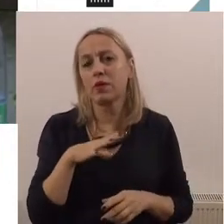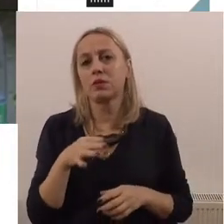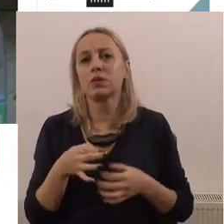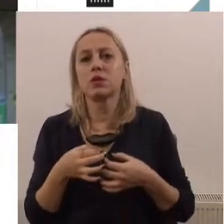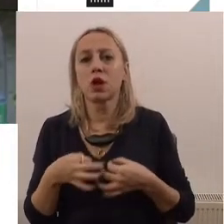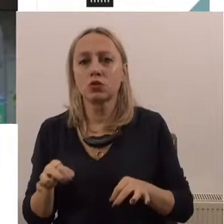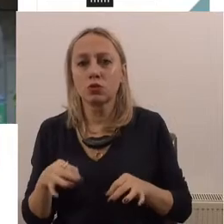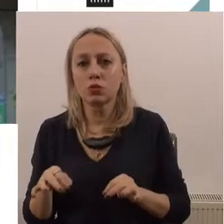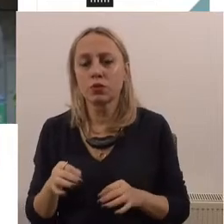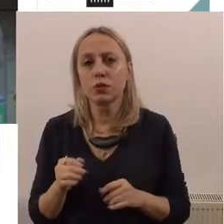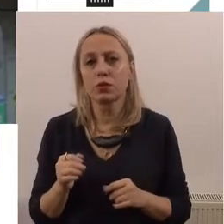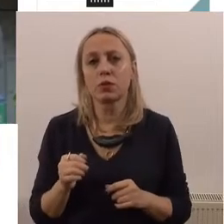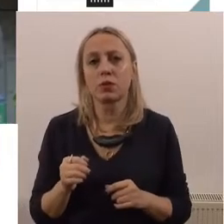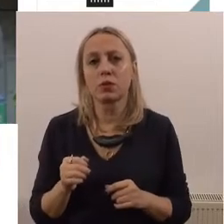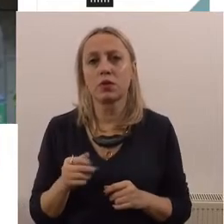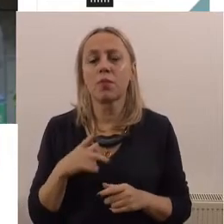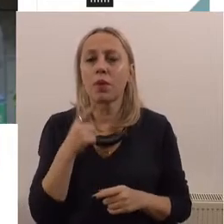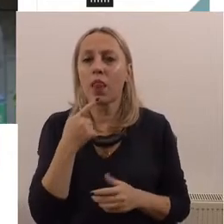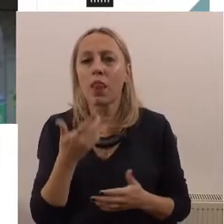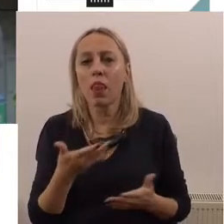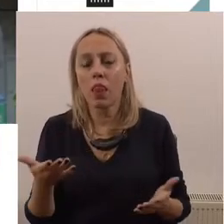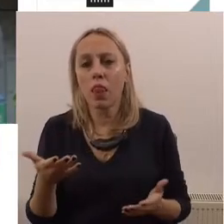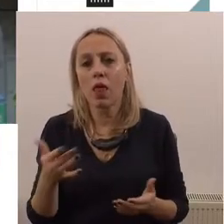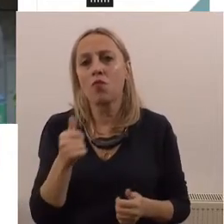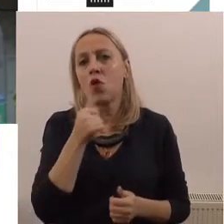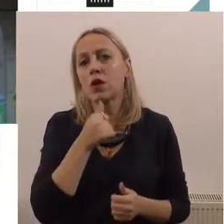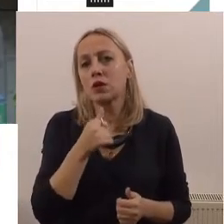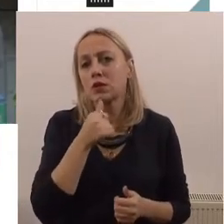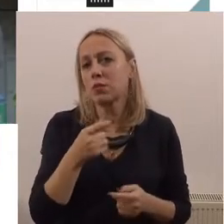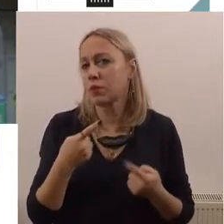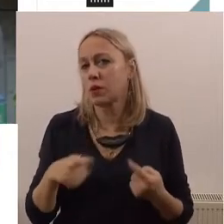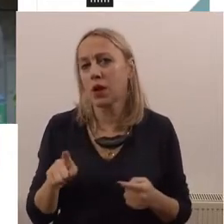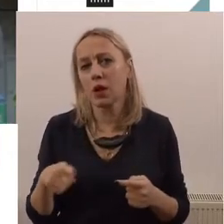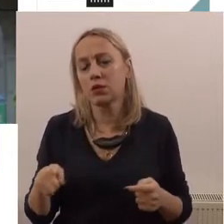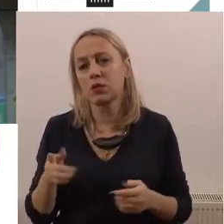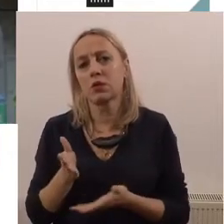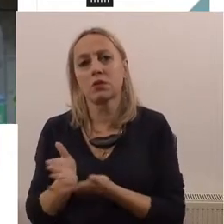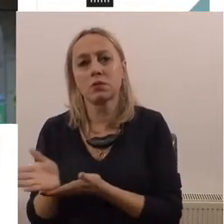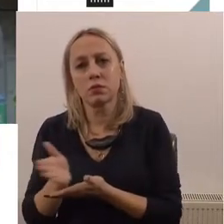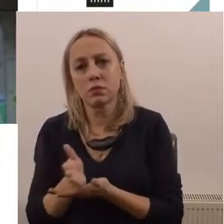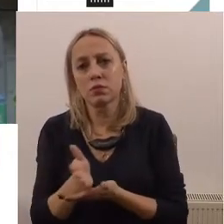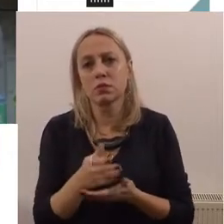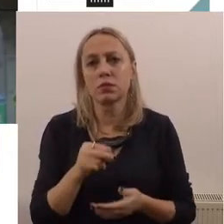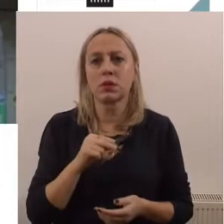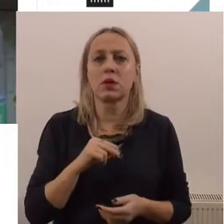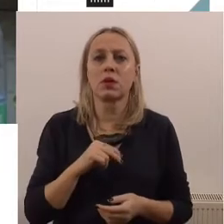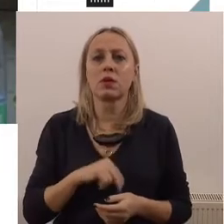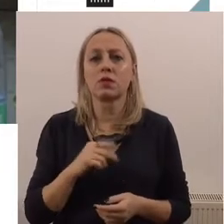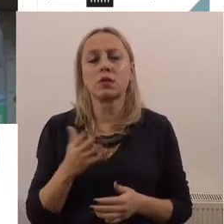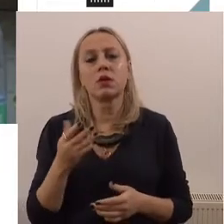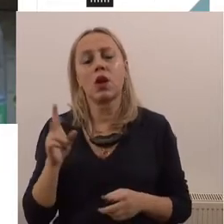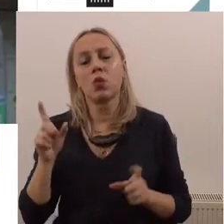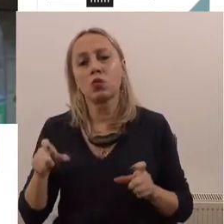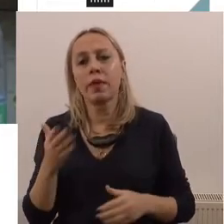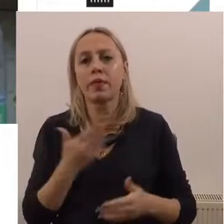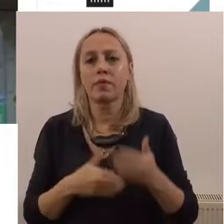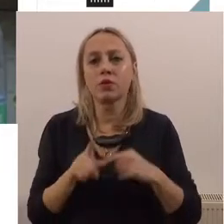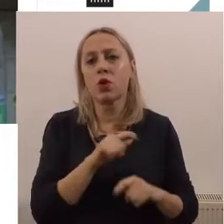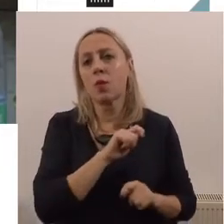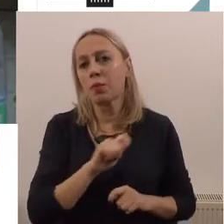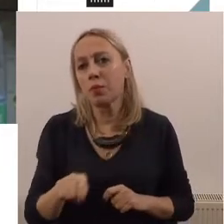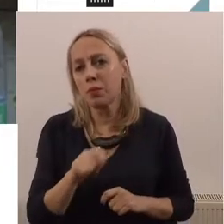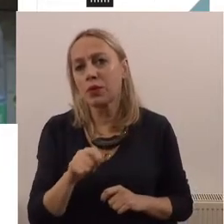We made a sensor accessibility map. We had lectures from experts.